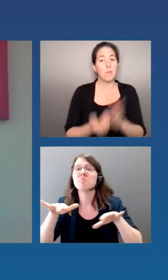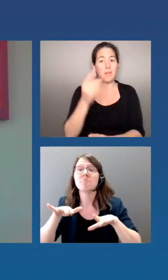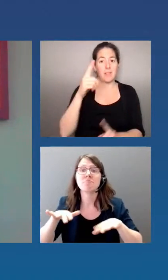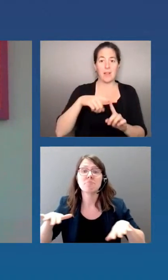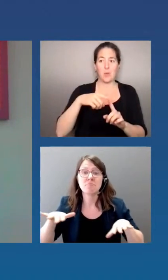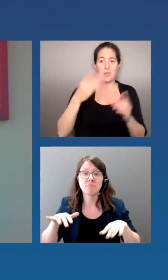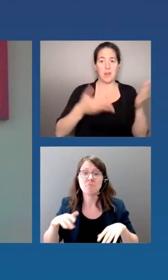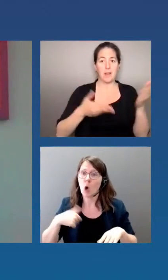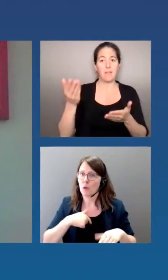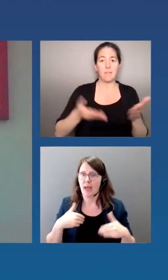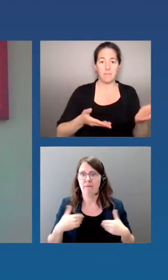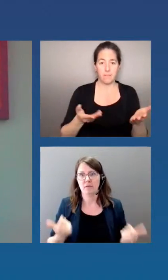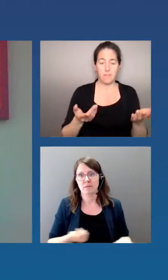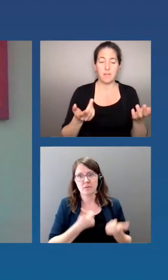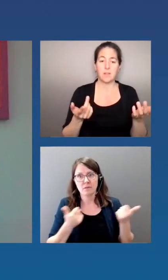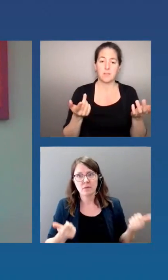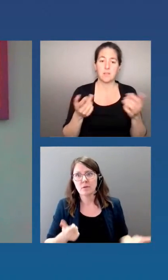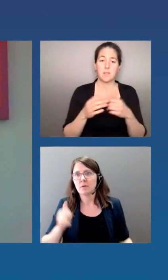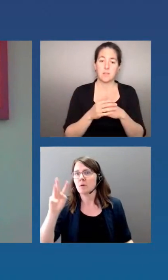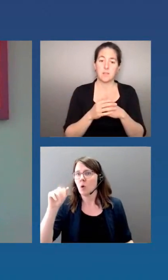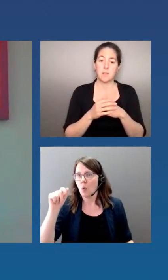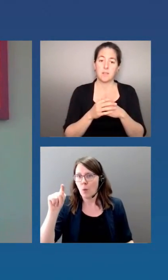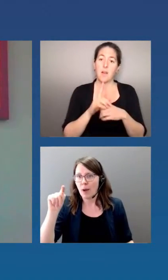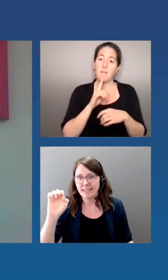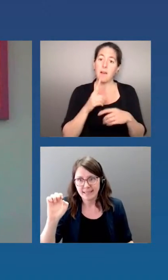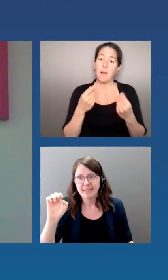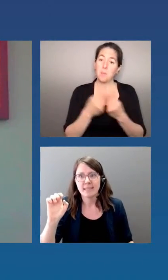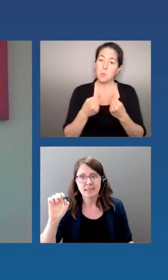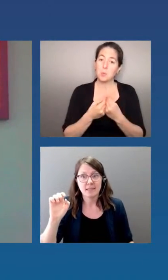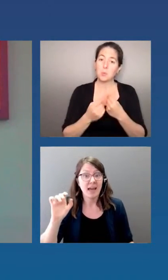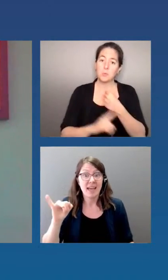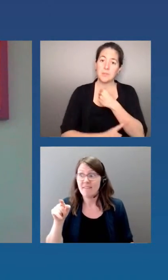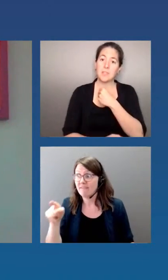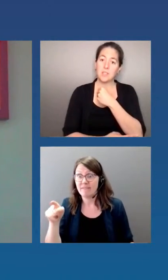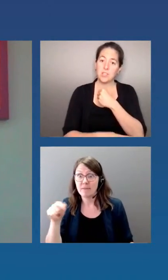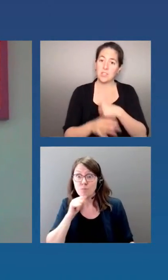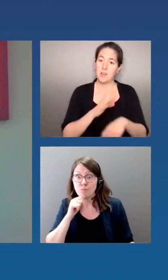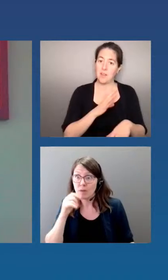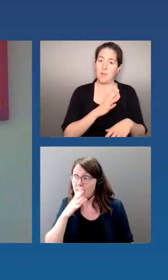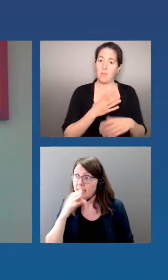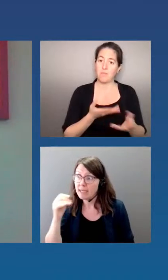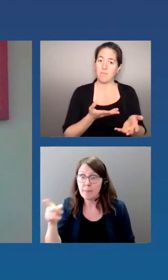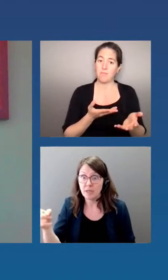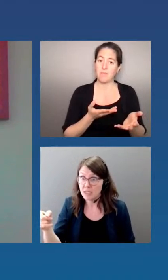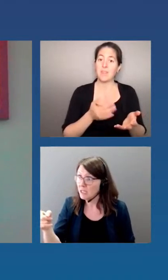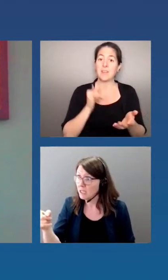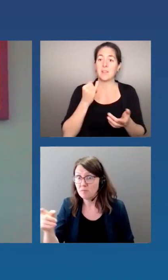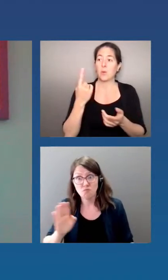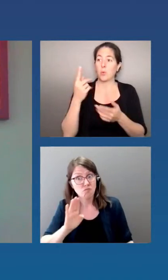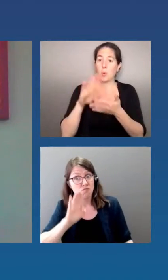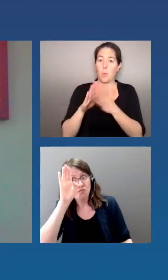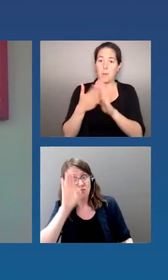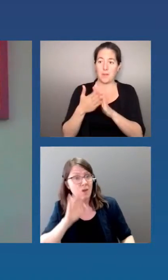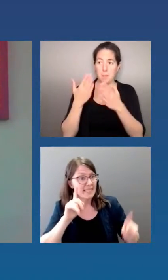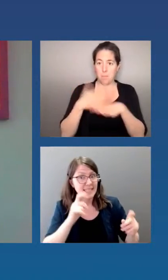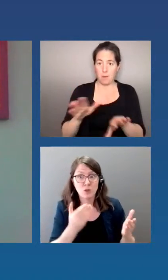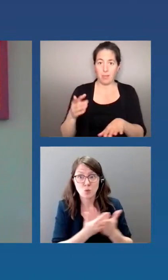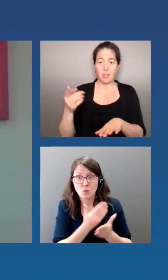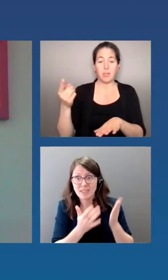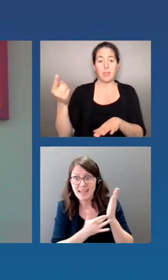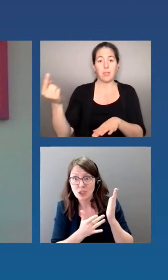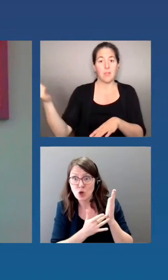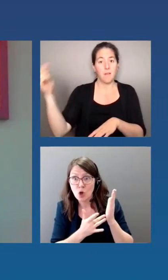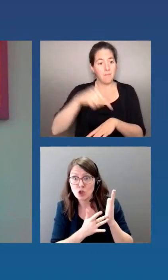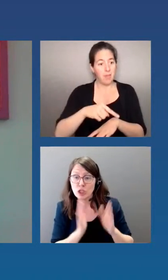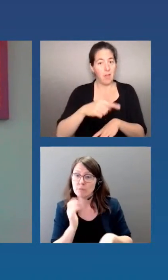have a lot of waste. We have a lot. And if a company is willing to come forward and test out a technology, run a pilot